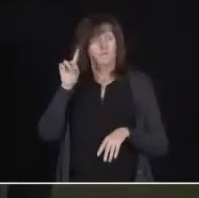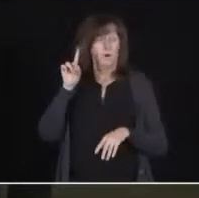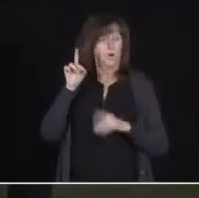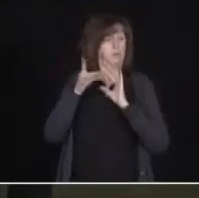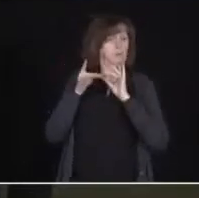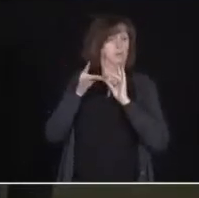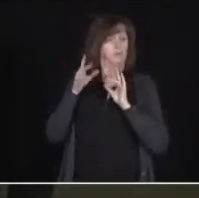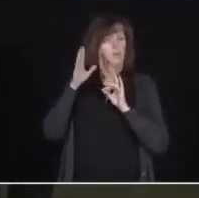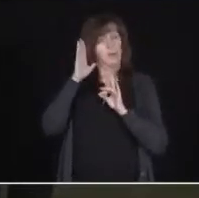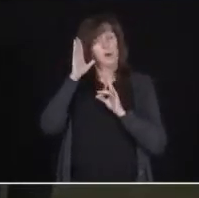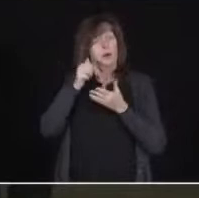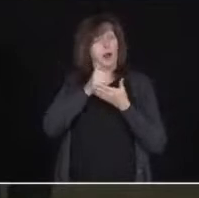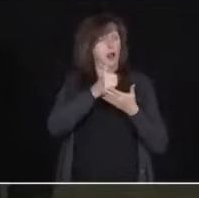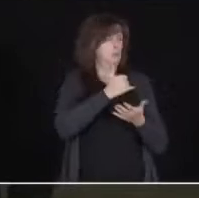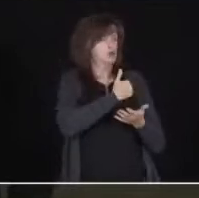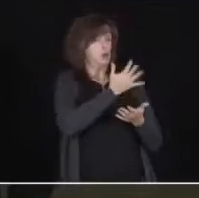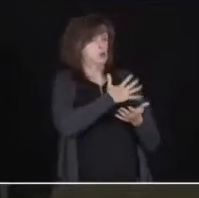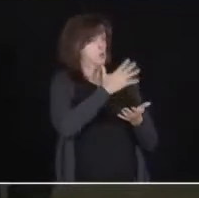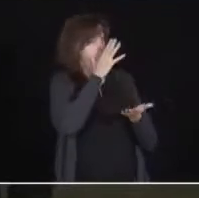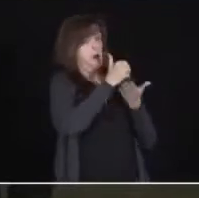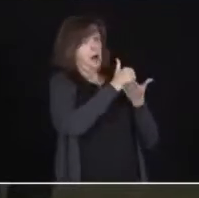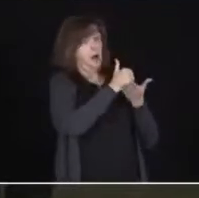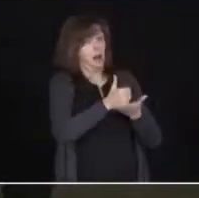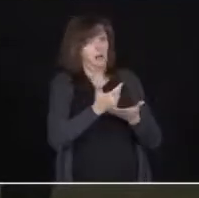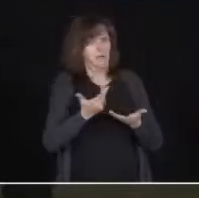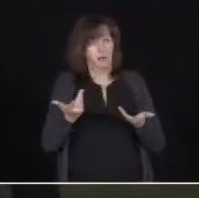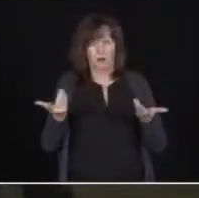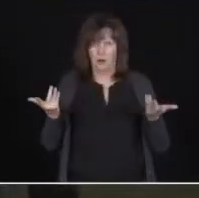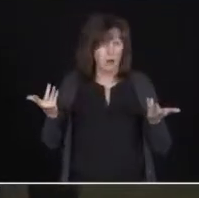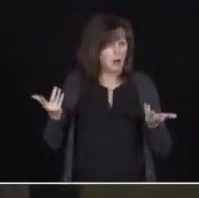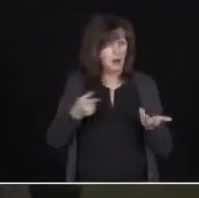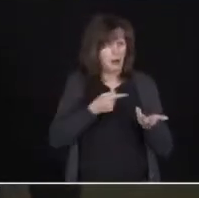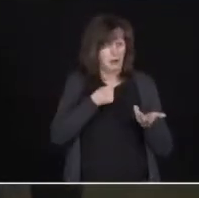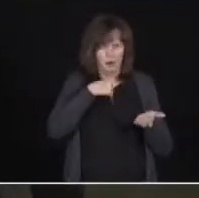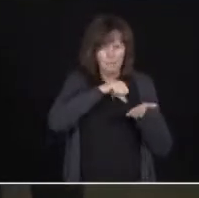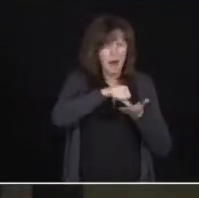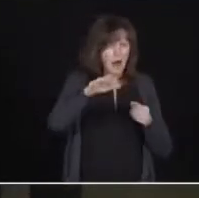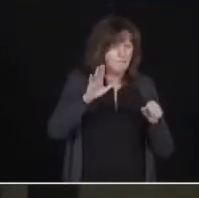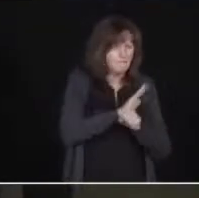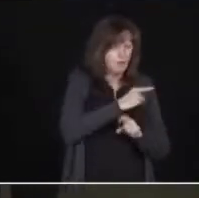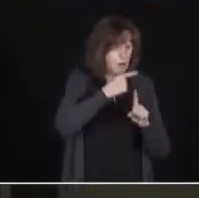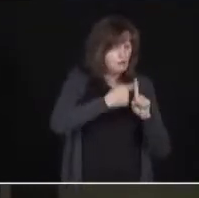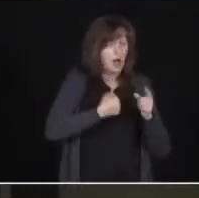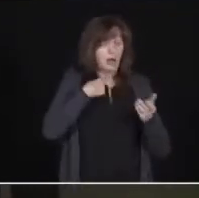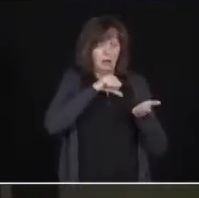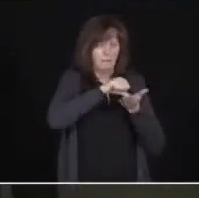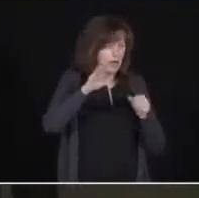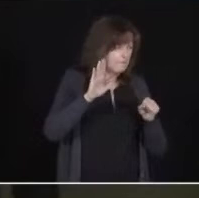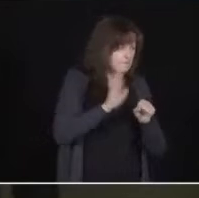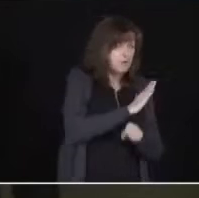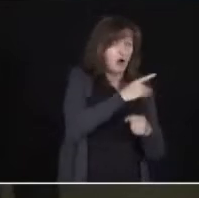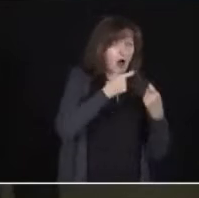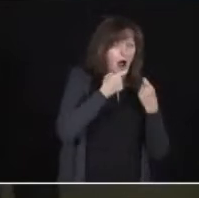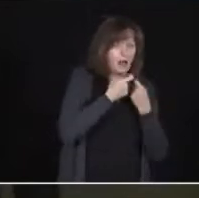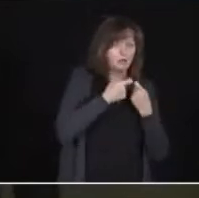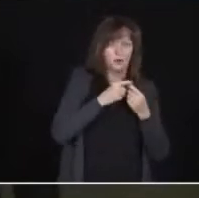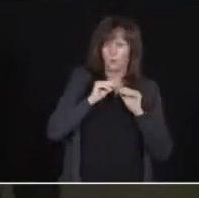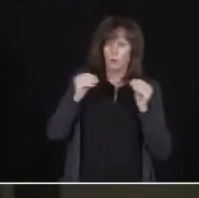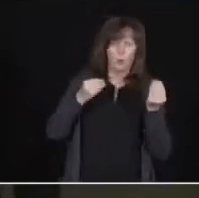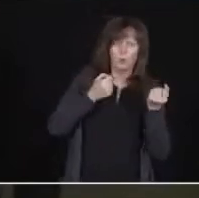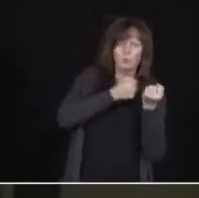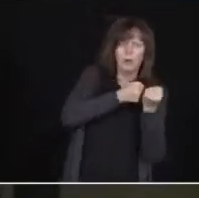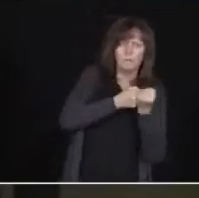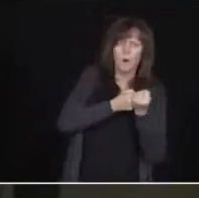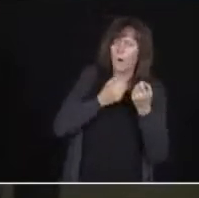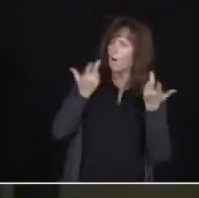My restaurants are paying full rent, full hydro, receiving minimal support. What do you say to him and others who haven't seen or